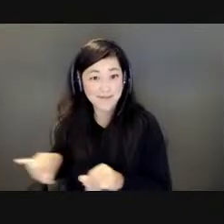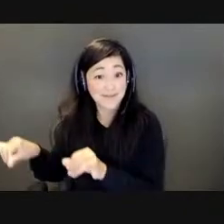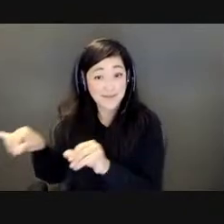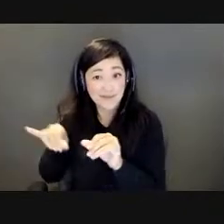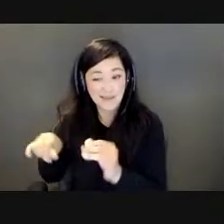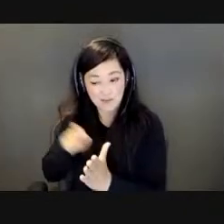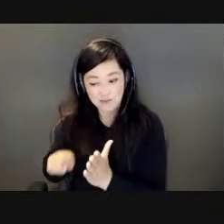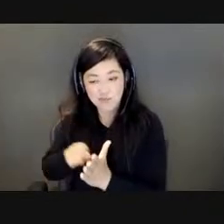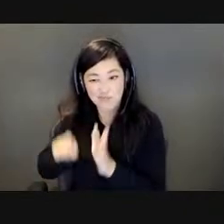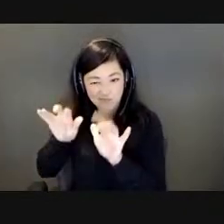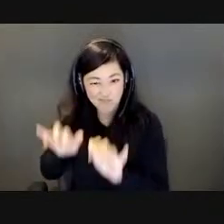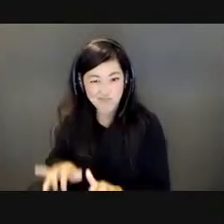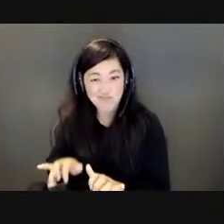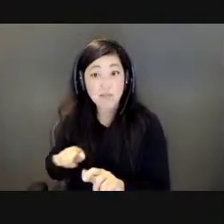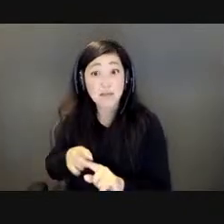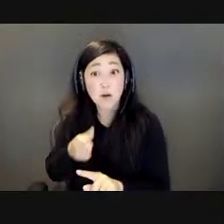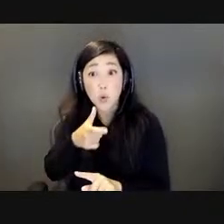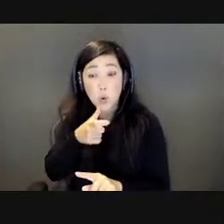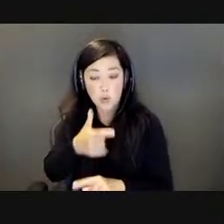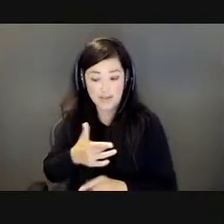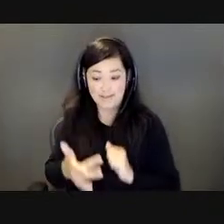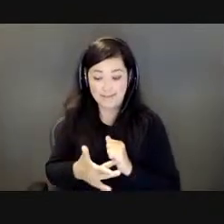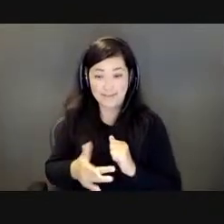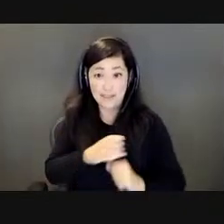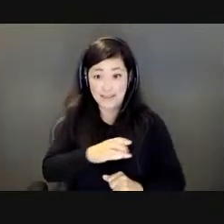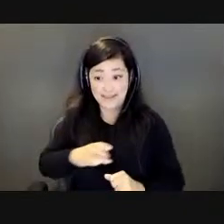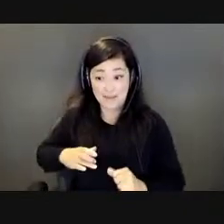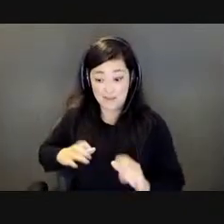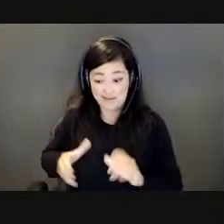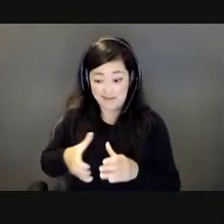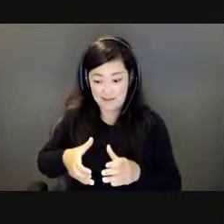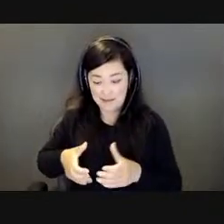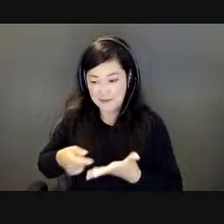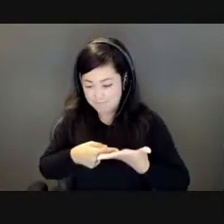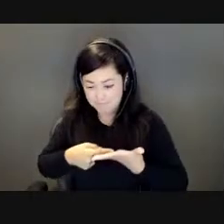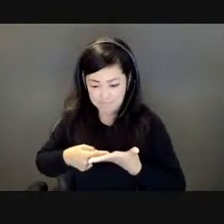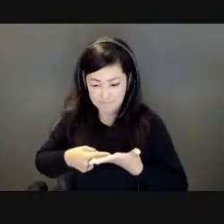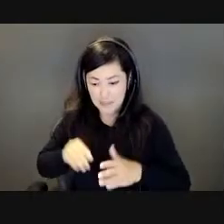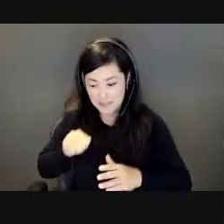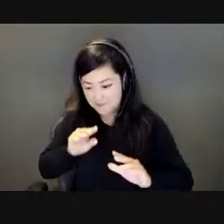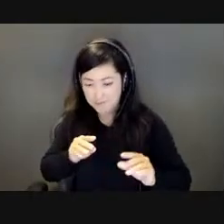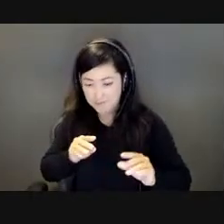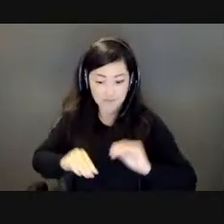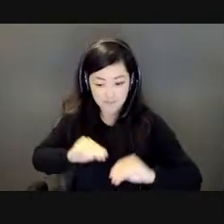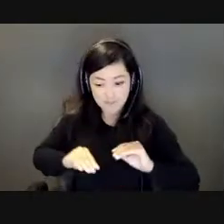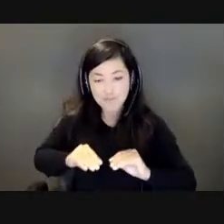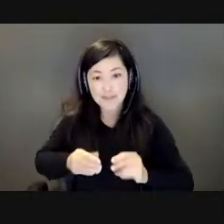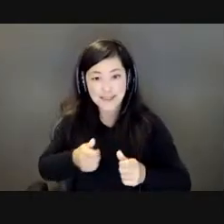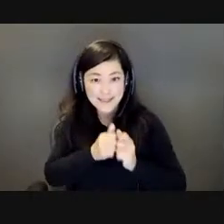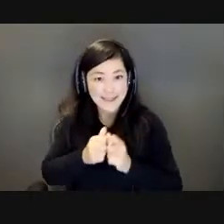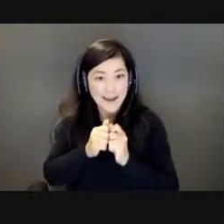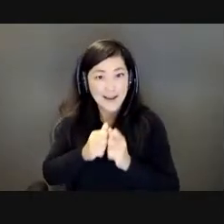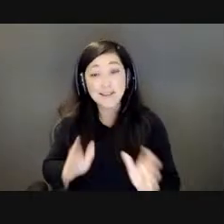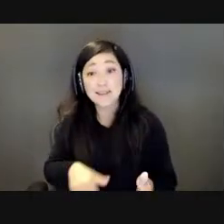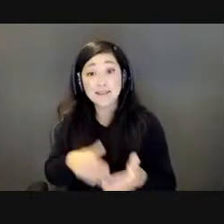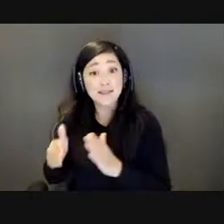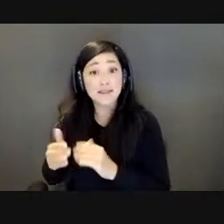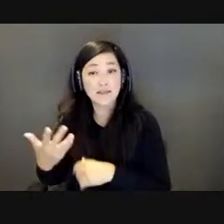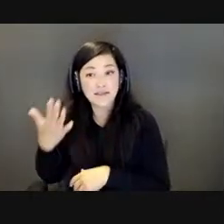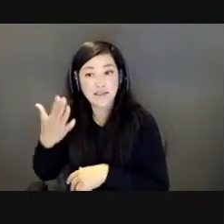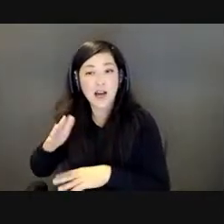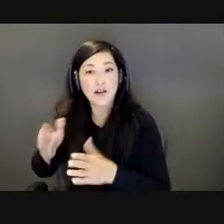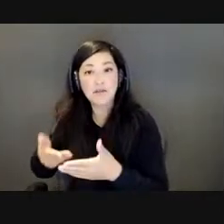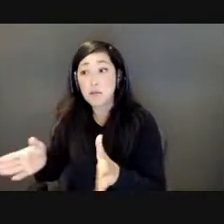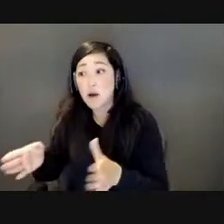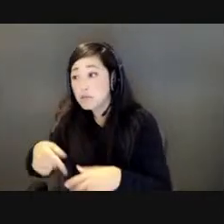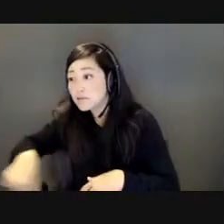done by the technical committee that gets appointed. 5 is public consultation, which I'm going to talk more about in a minute. That